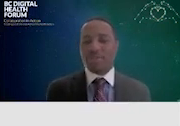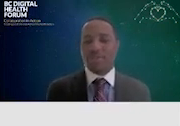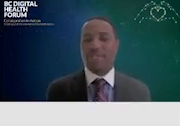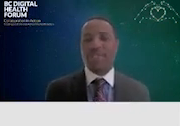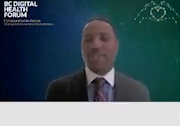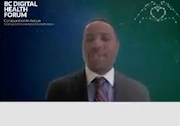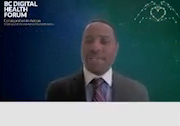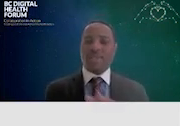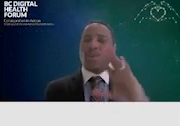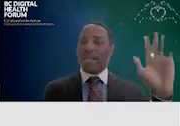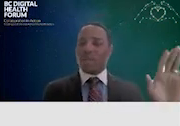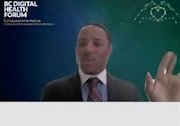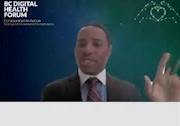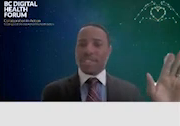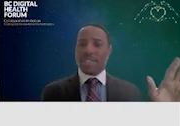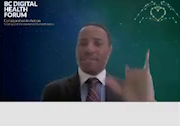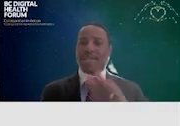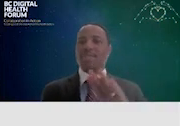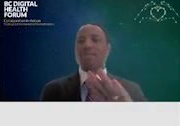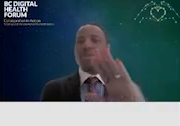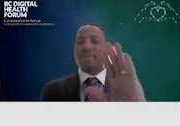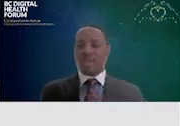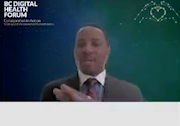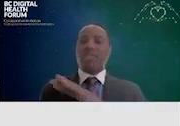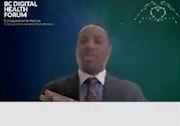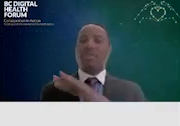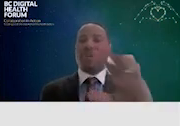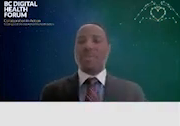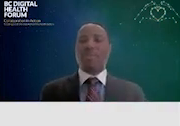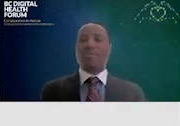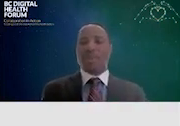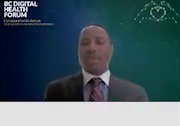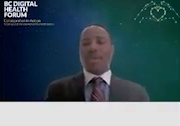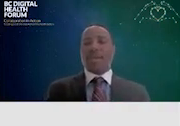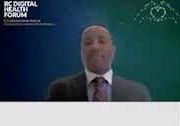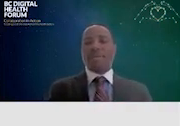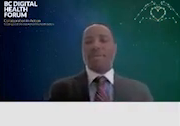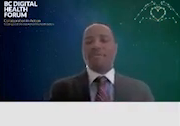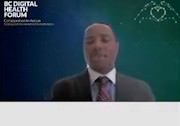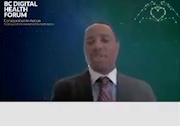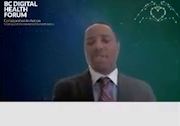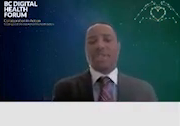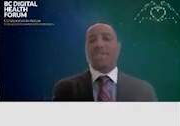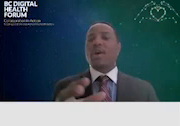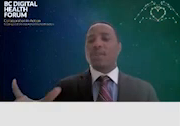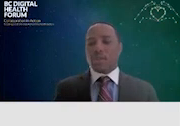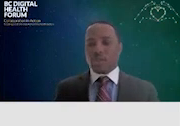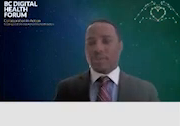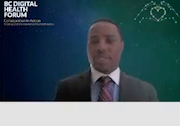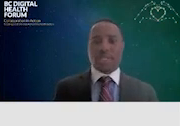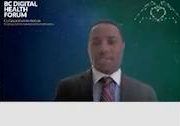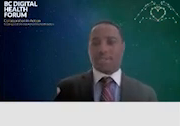healthcare services. Yes, while you're waiting to get attached to a nurse practitioner or a family physician, there are